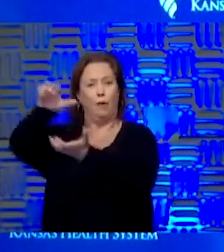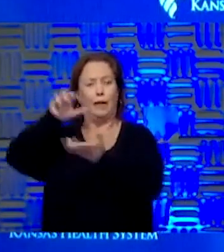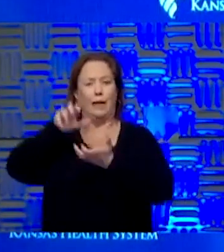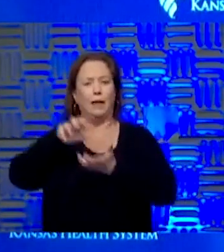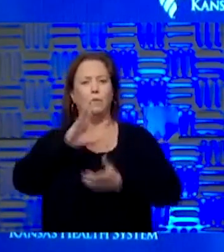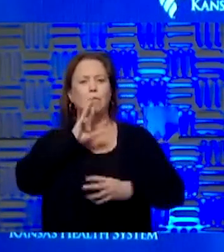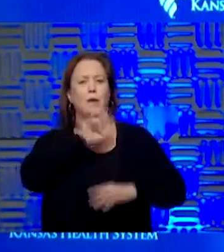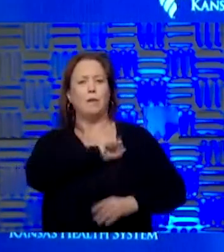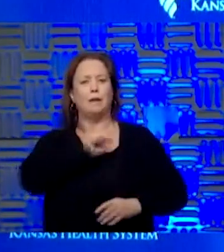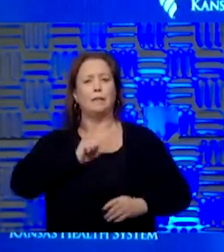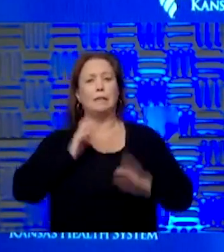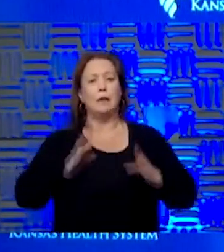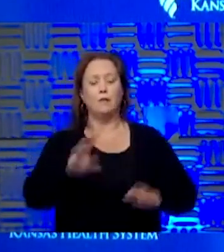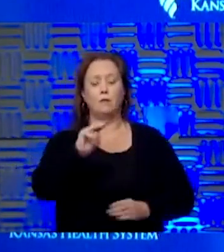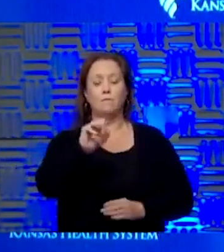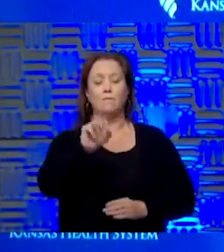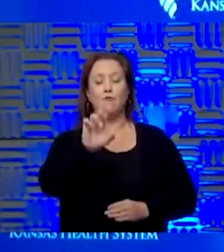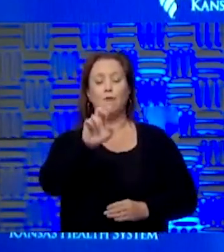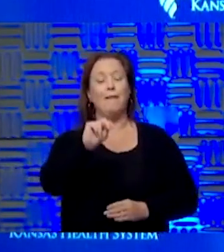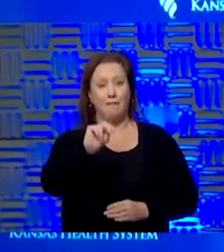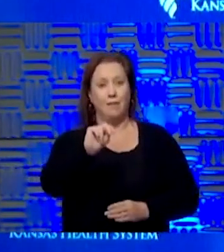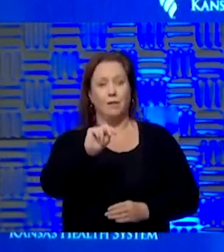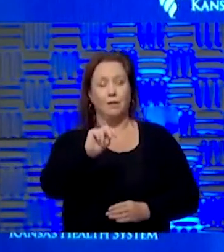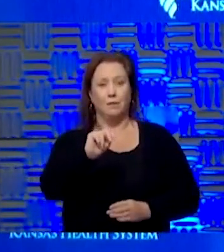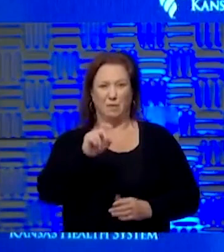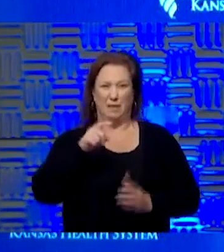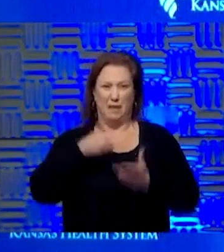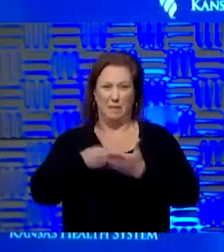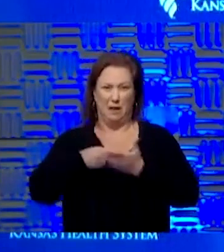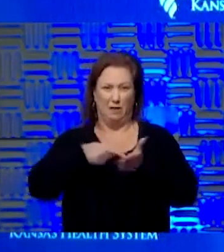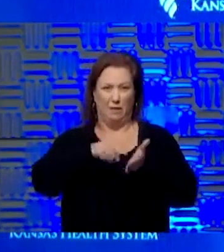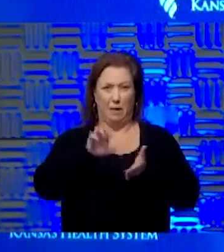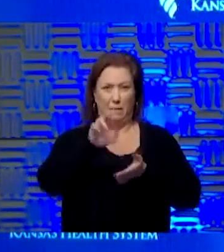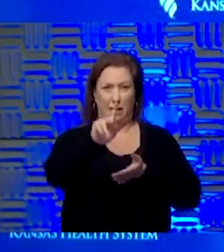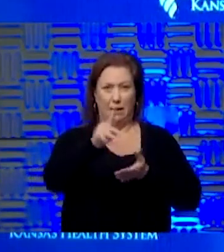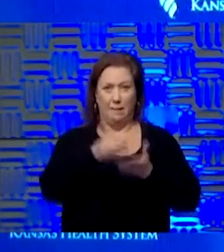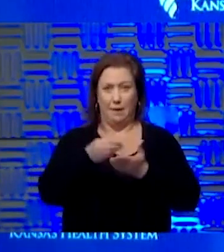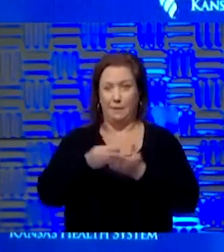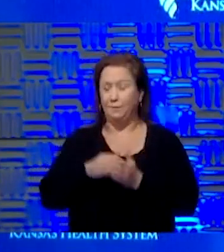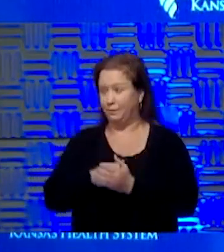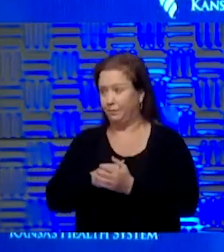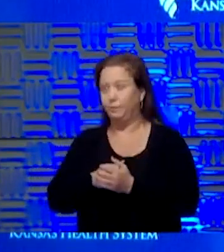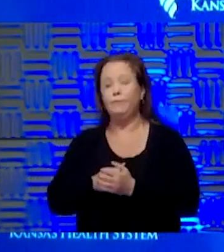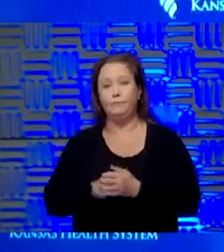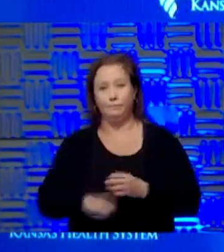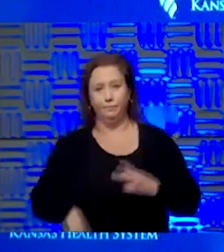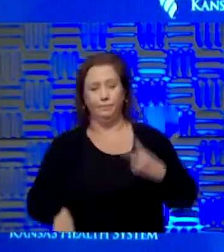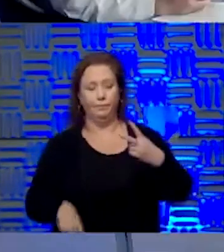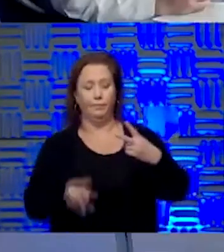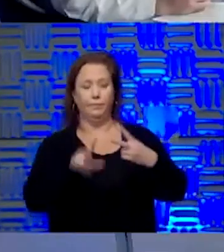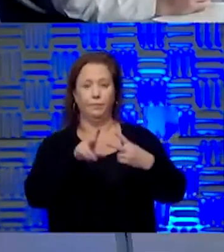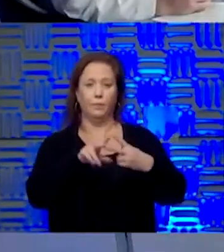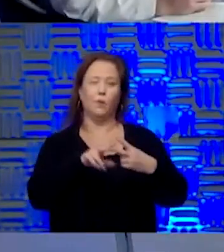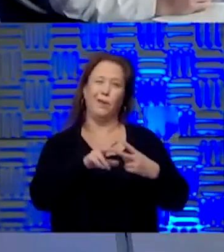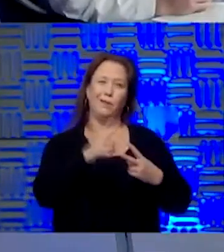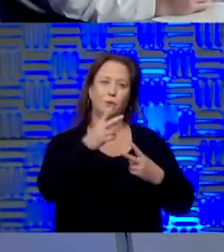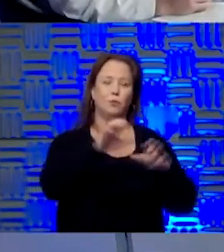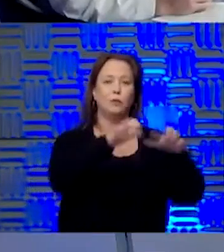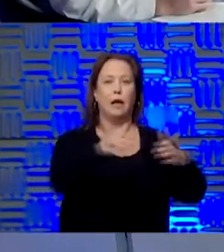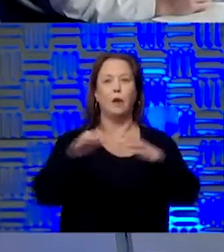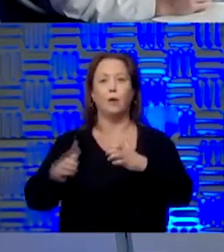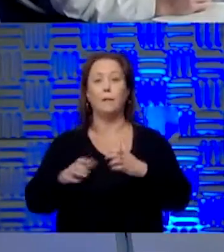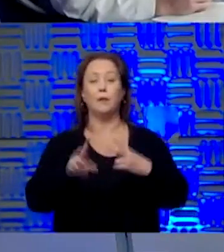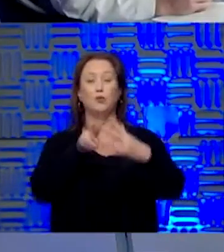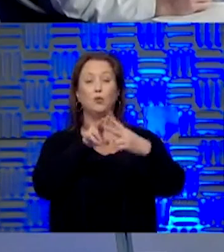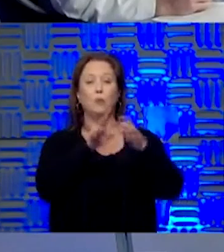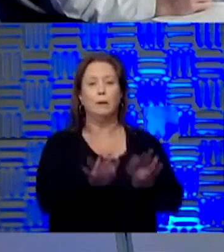a really important aspect. But a lot of that has to be paid back. Well, there's probably more categories. There's two